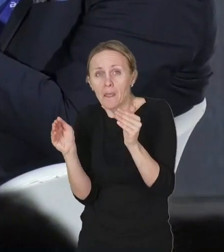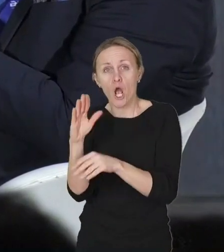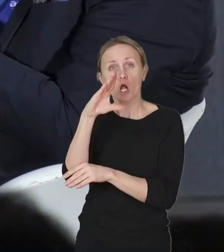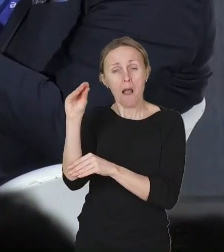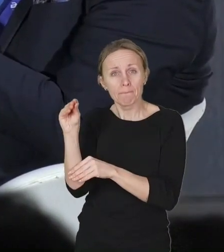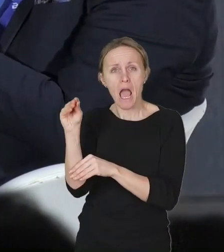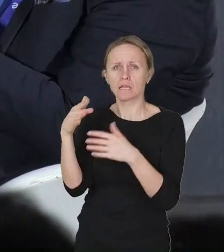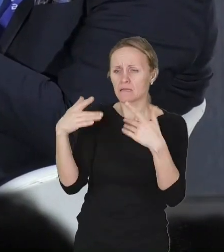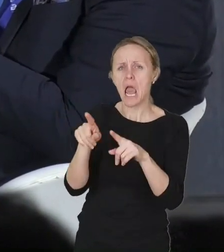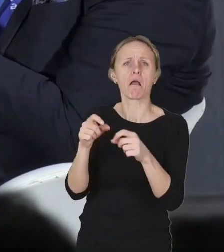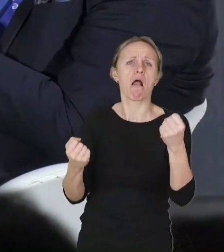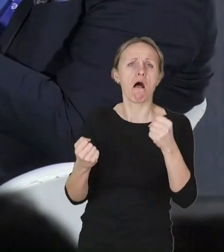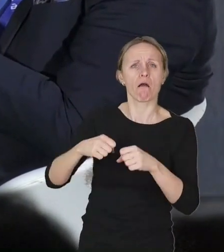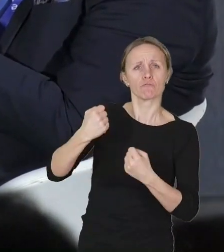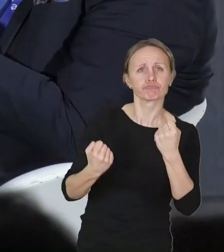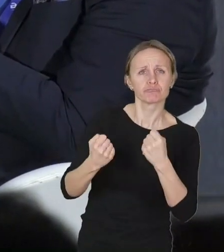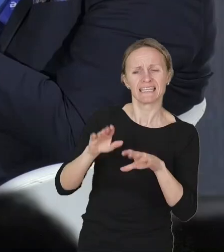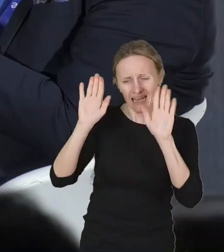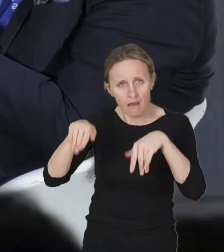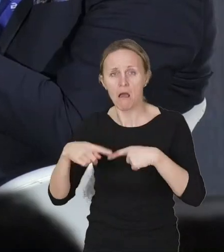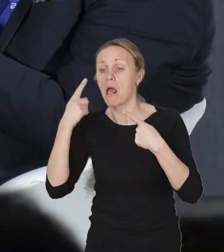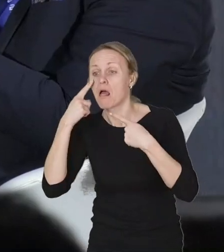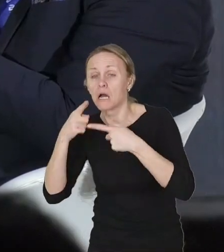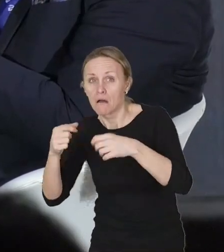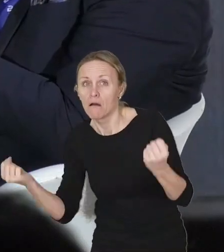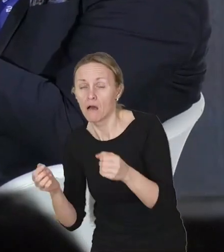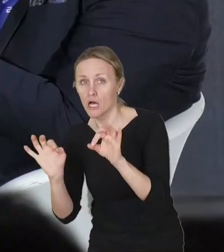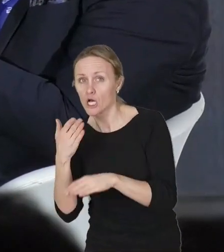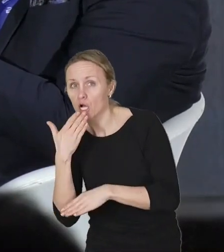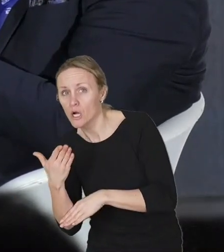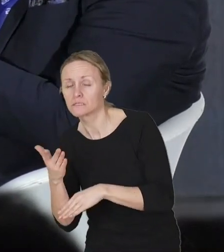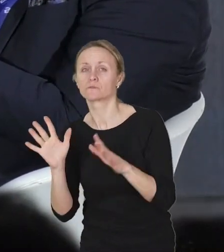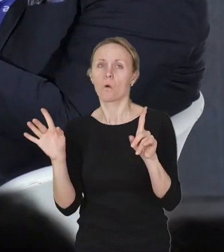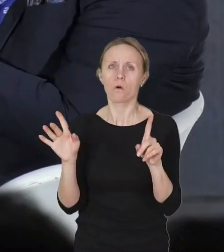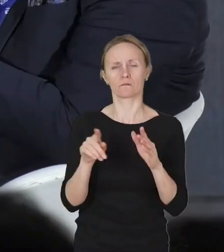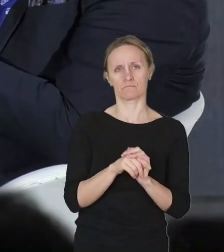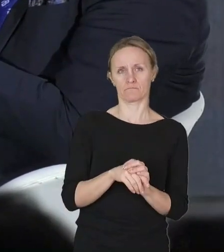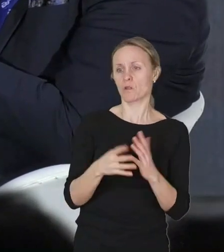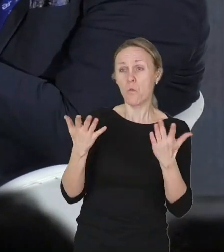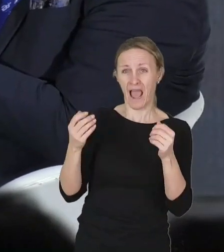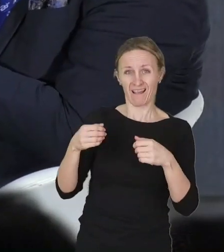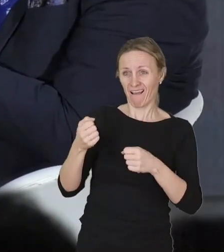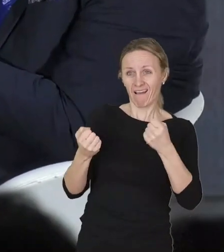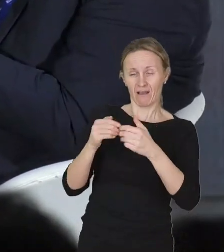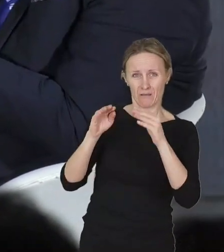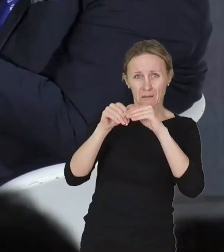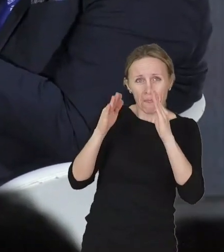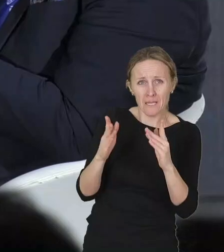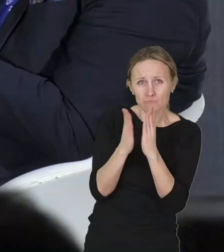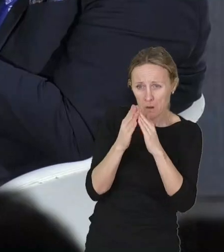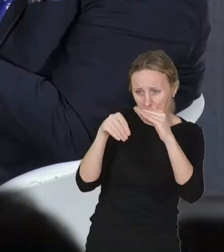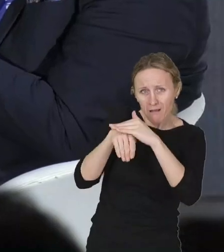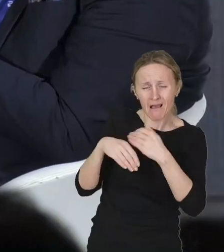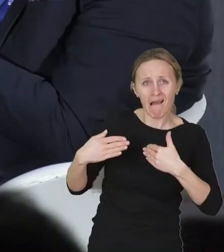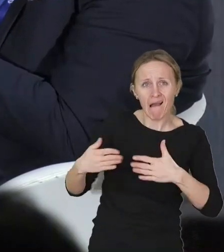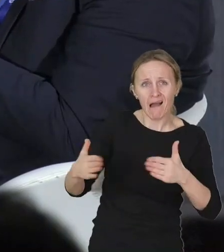regions. When the regions have networks built, for example, thanks to the smart specialization